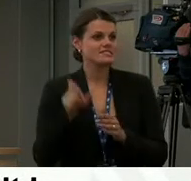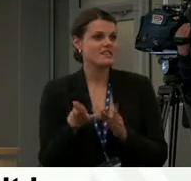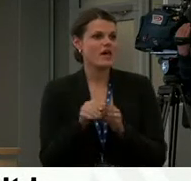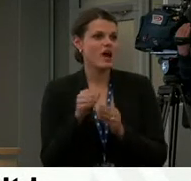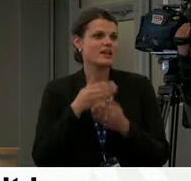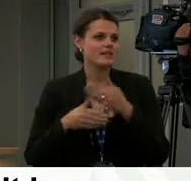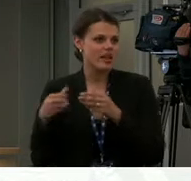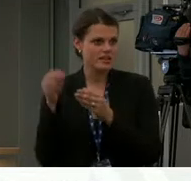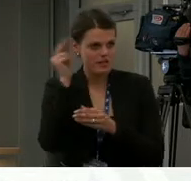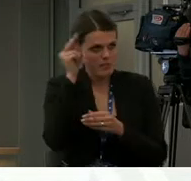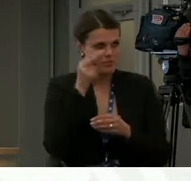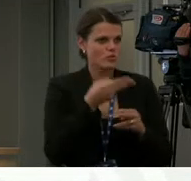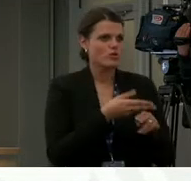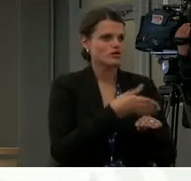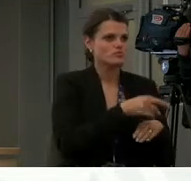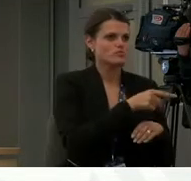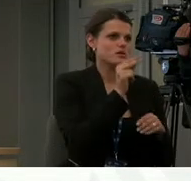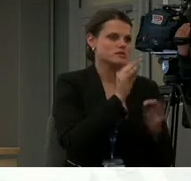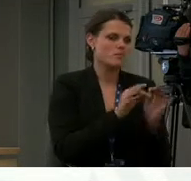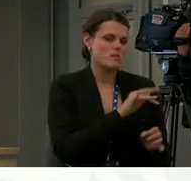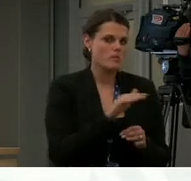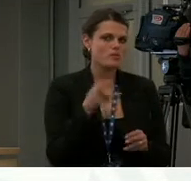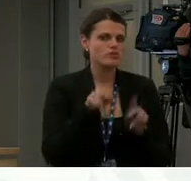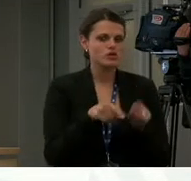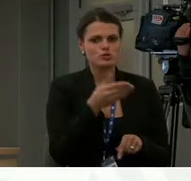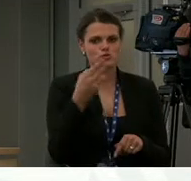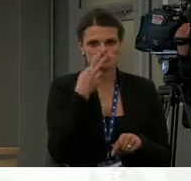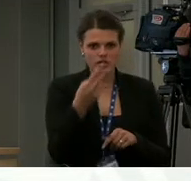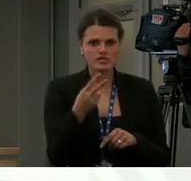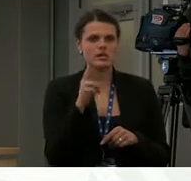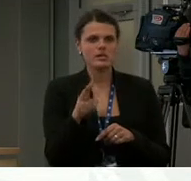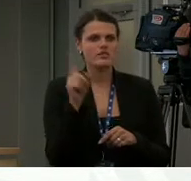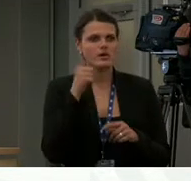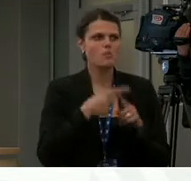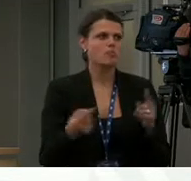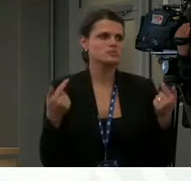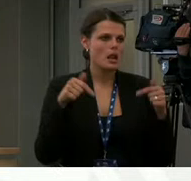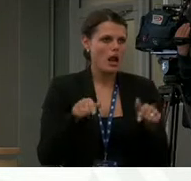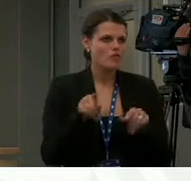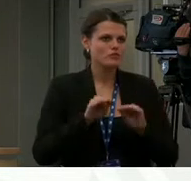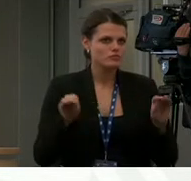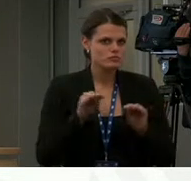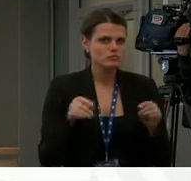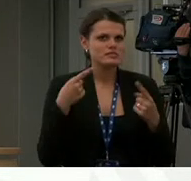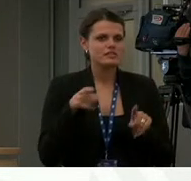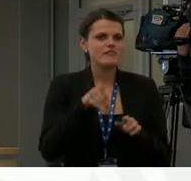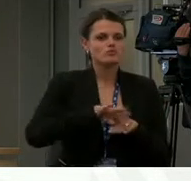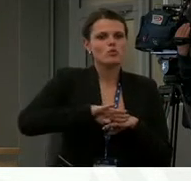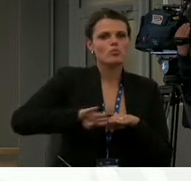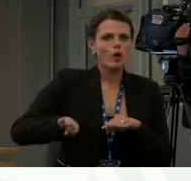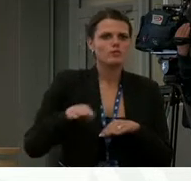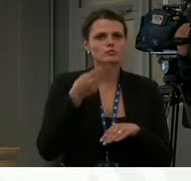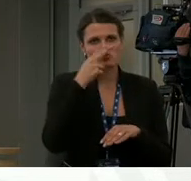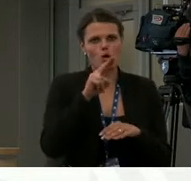disabilities. Sometimes you see them educated only part-time. Sometimes they're shut off from extended